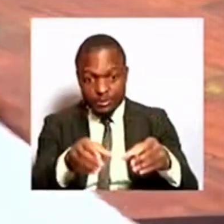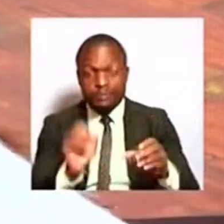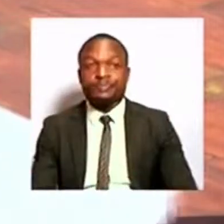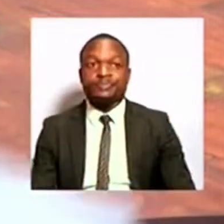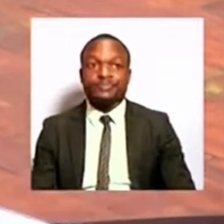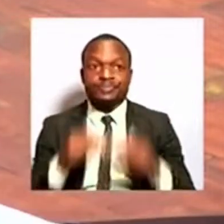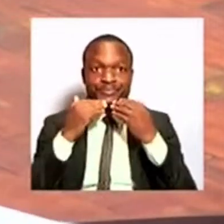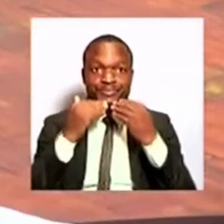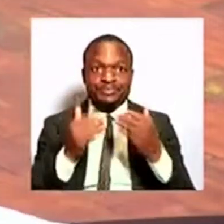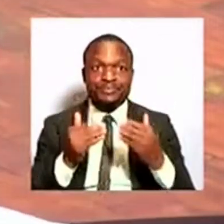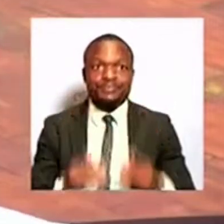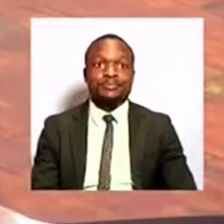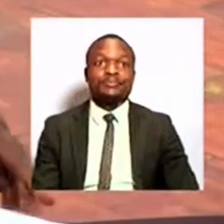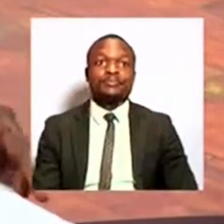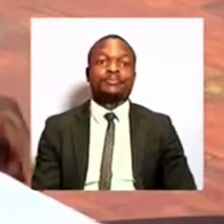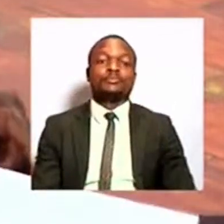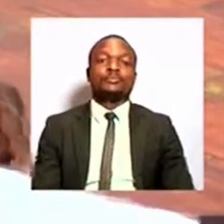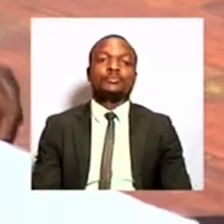Thank you.